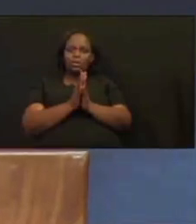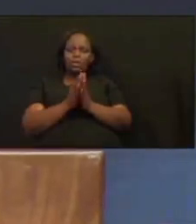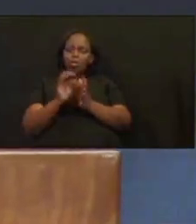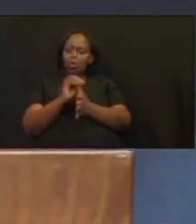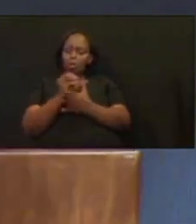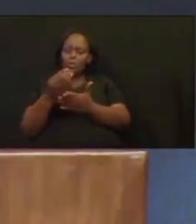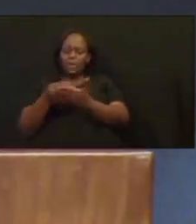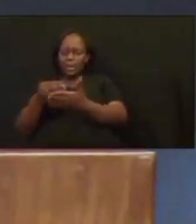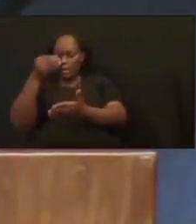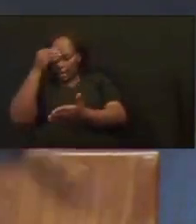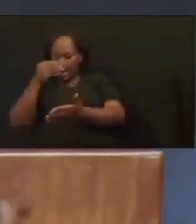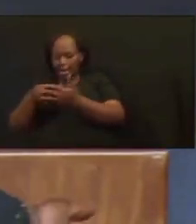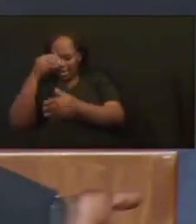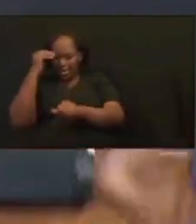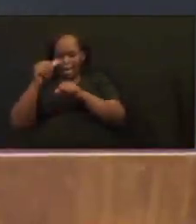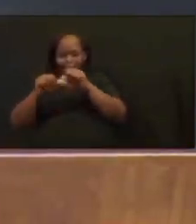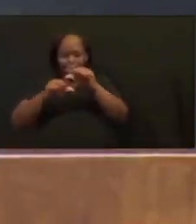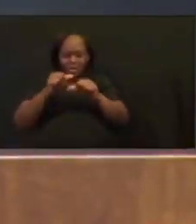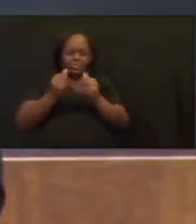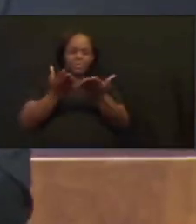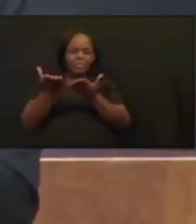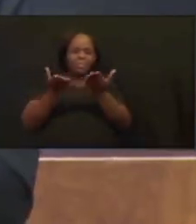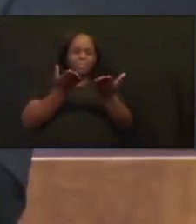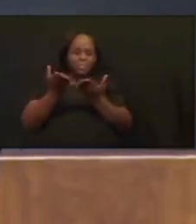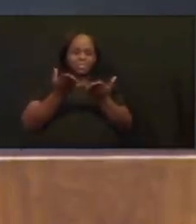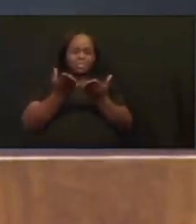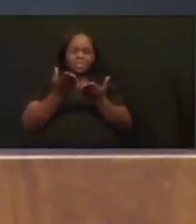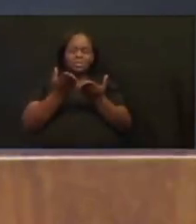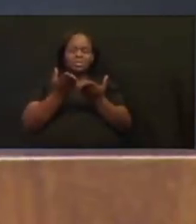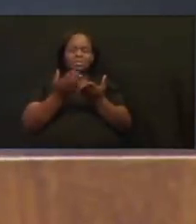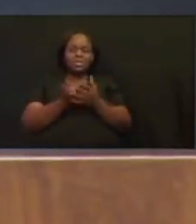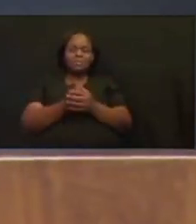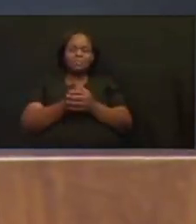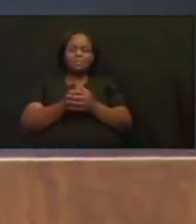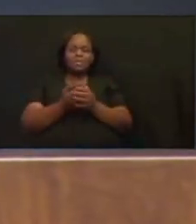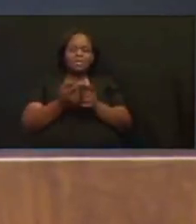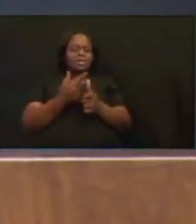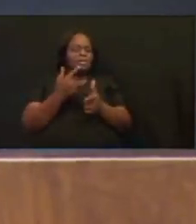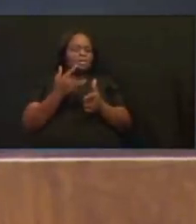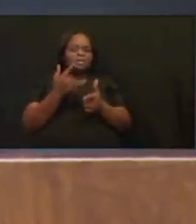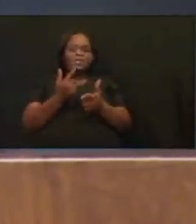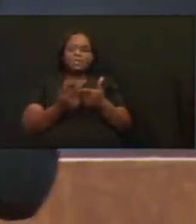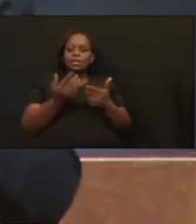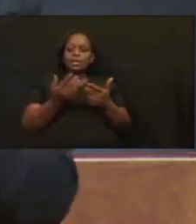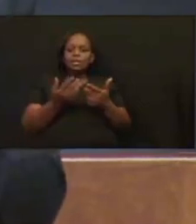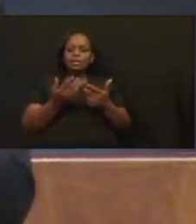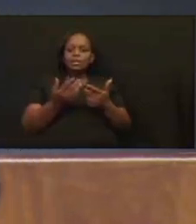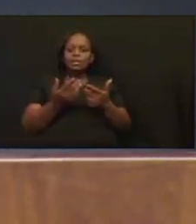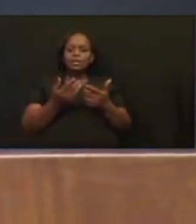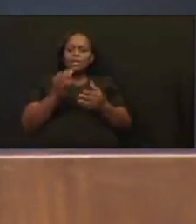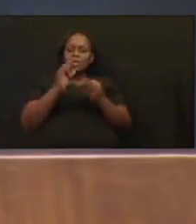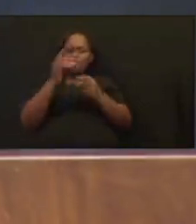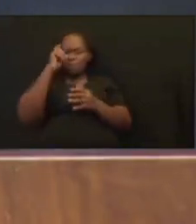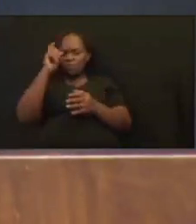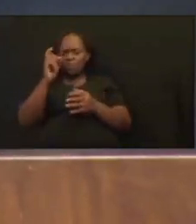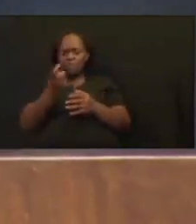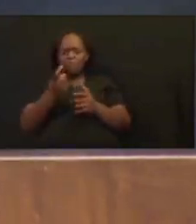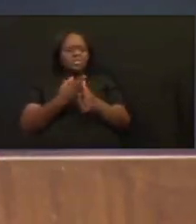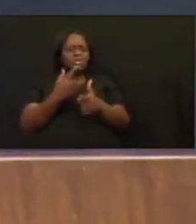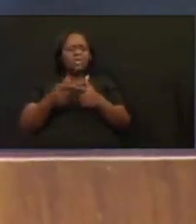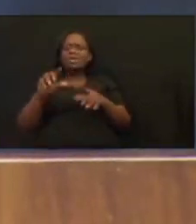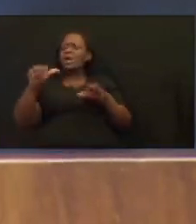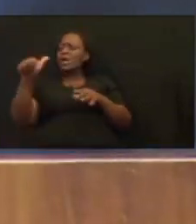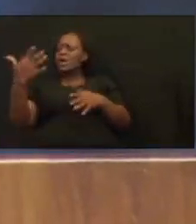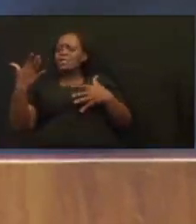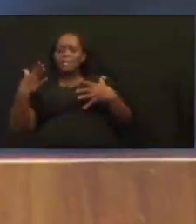finances. You refused and said no. Now, there is a pastor who should not have backslidden if you were a sponsor to keep